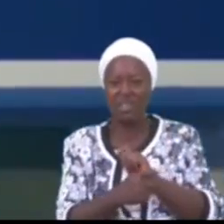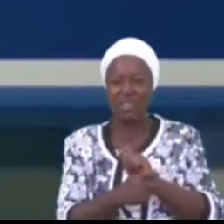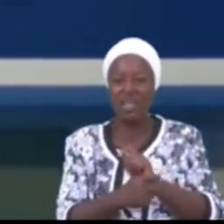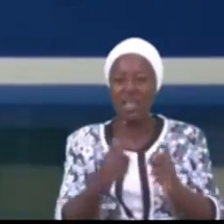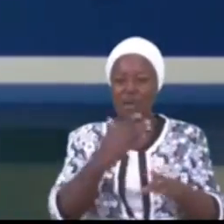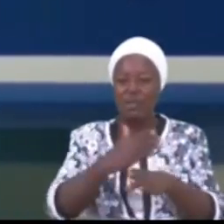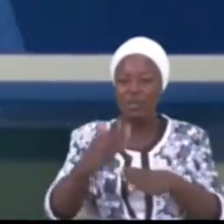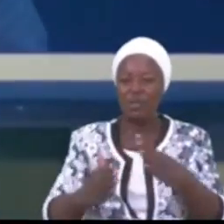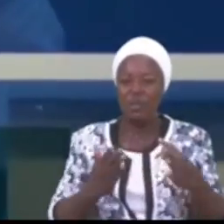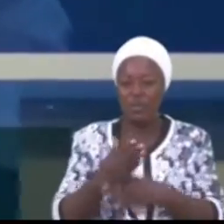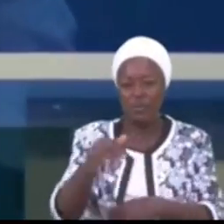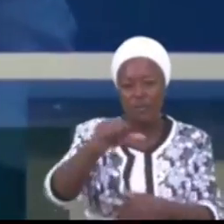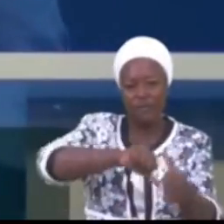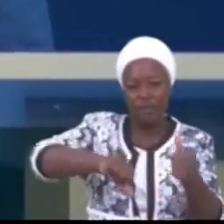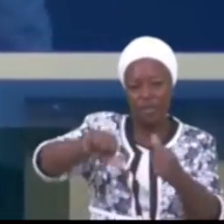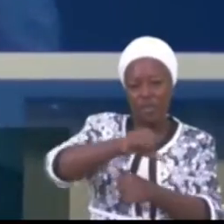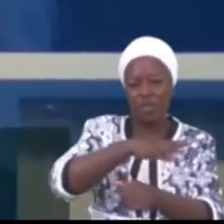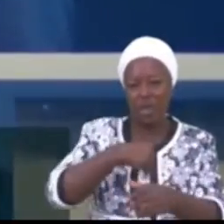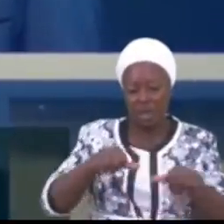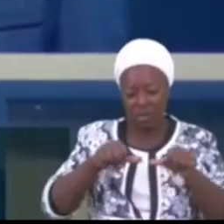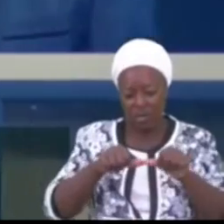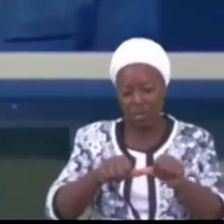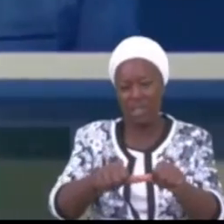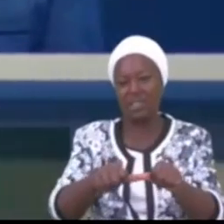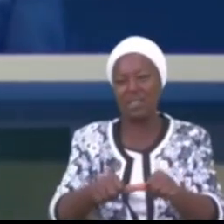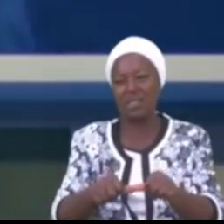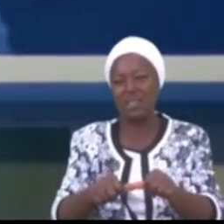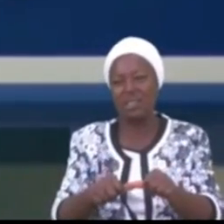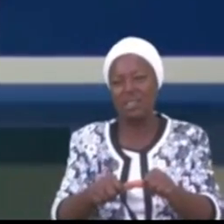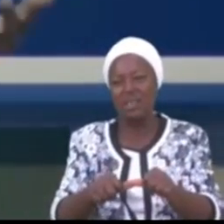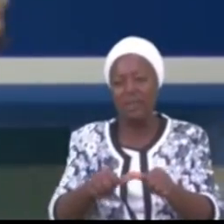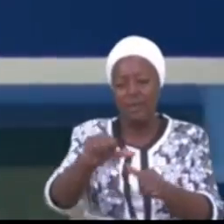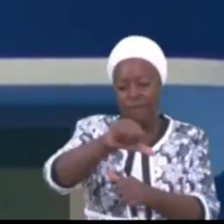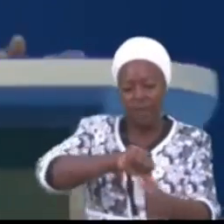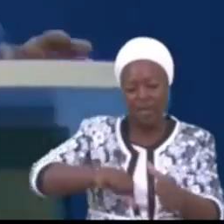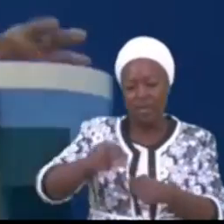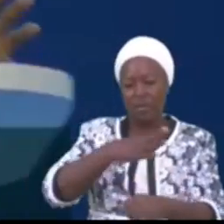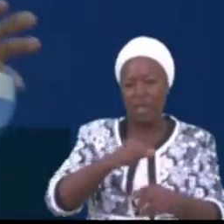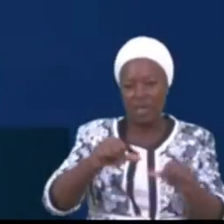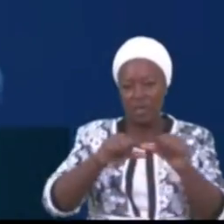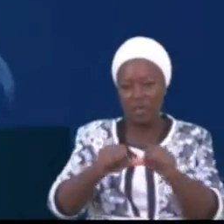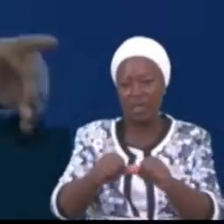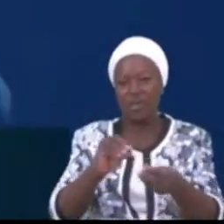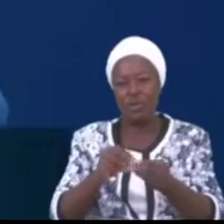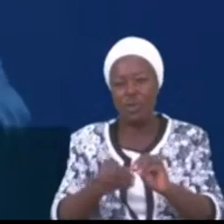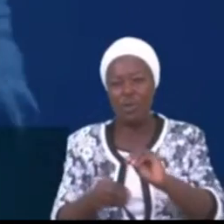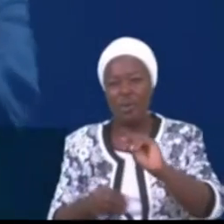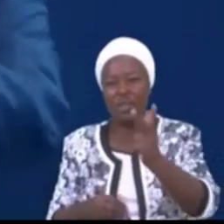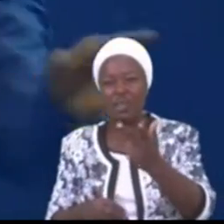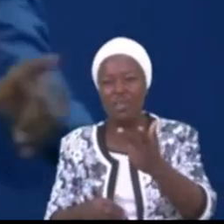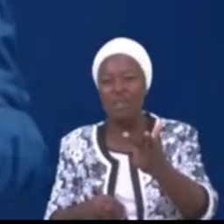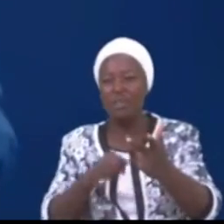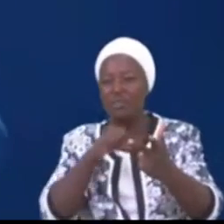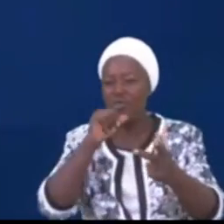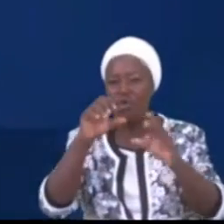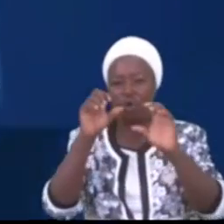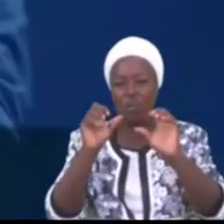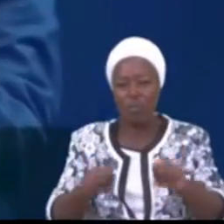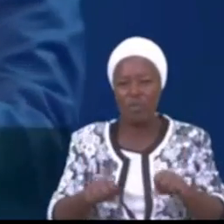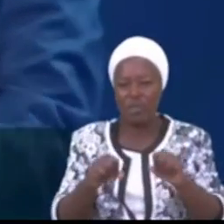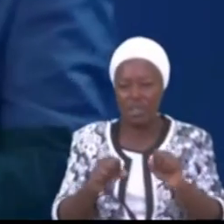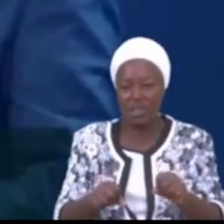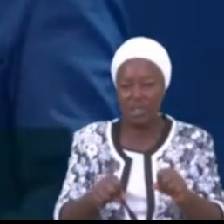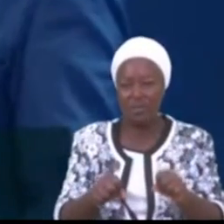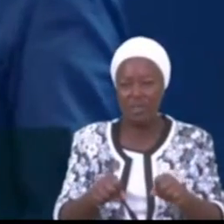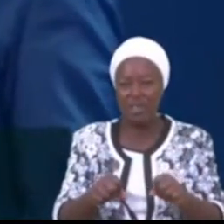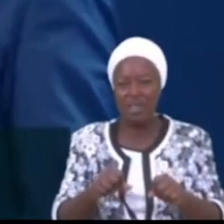and constancy. Fellowship and constancy. Number three, interminable emancipation